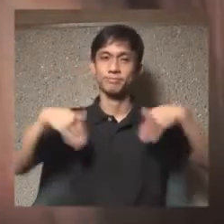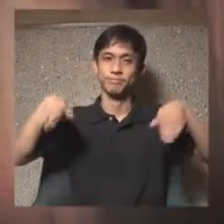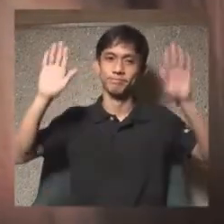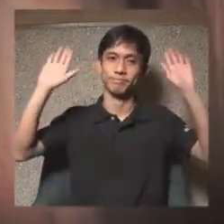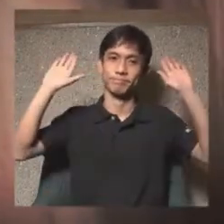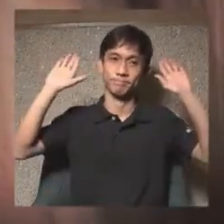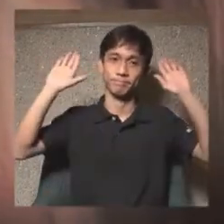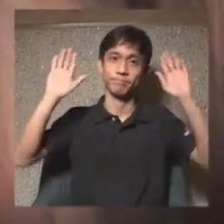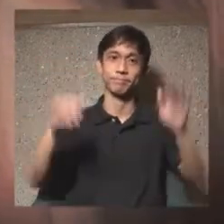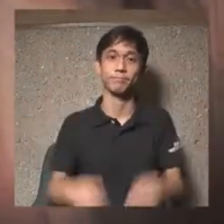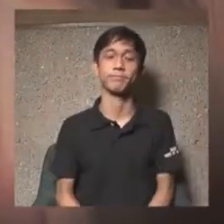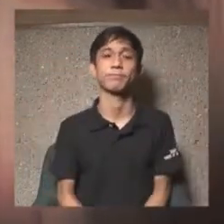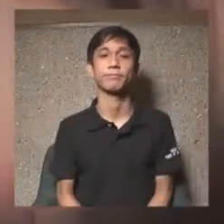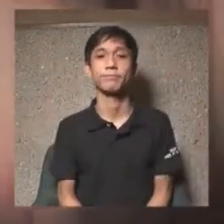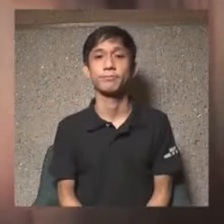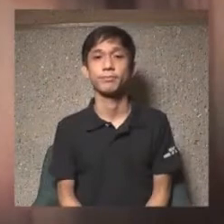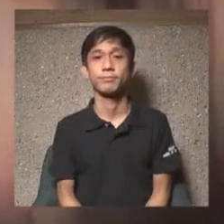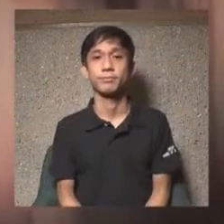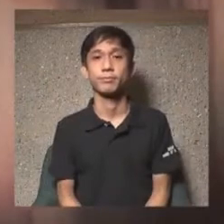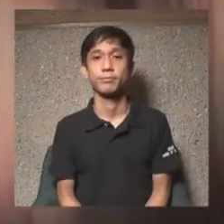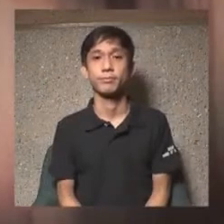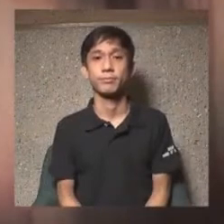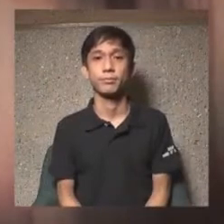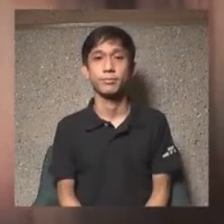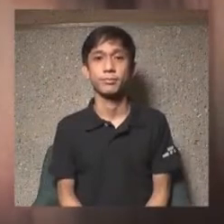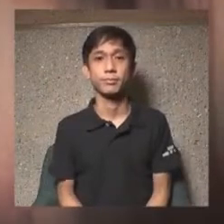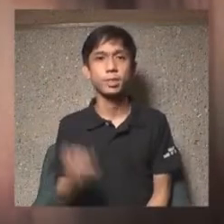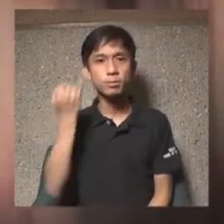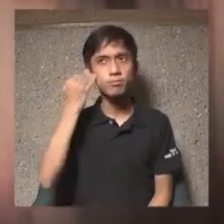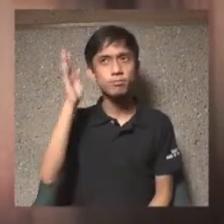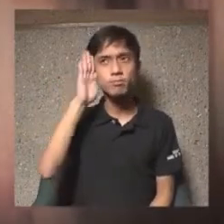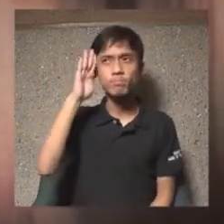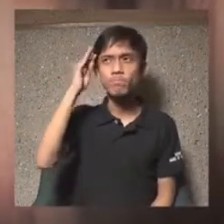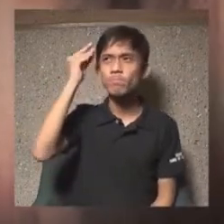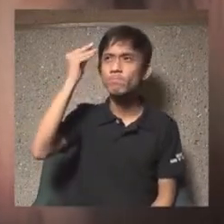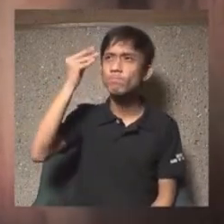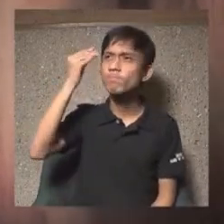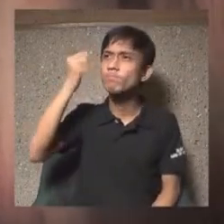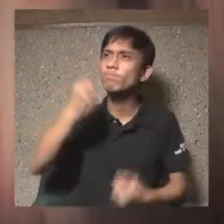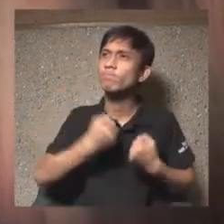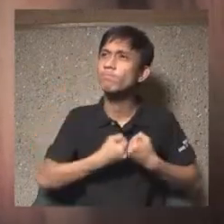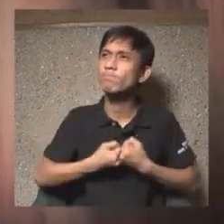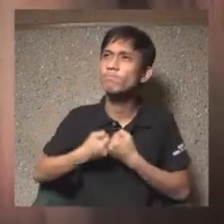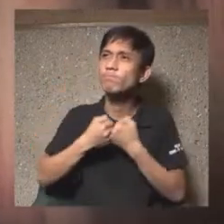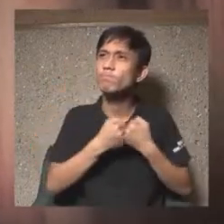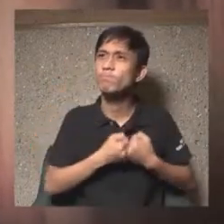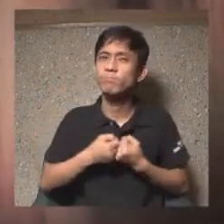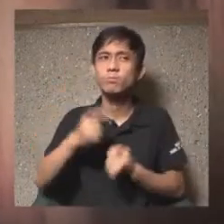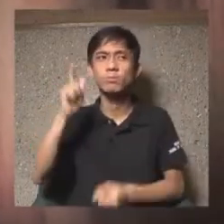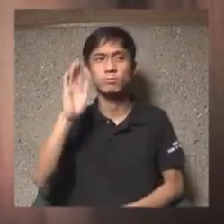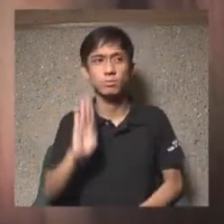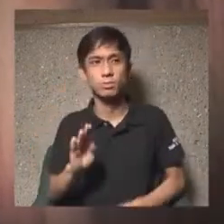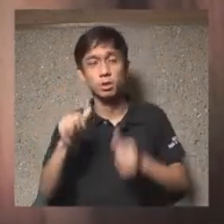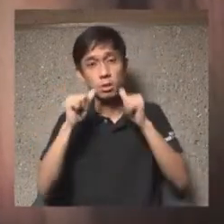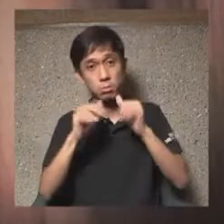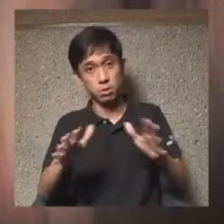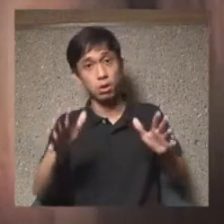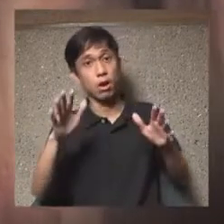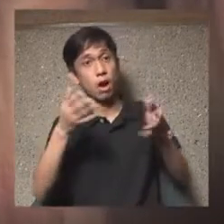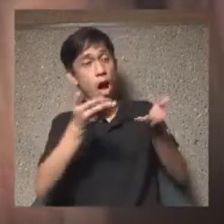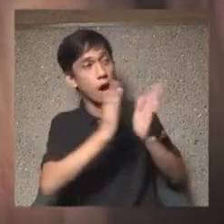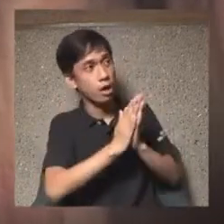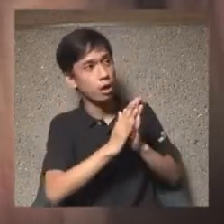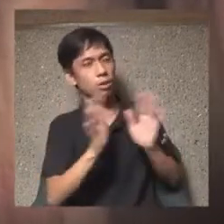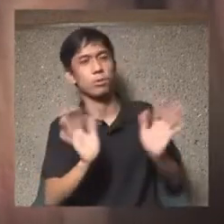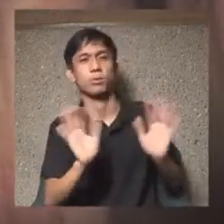Jacob realized that he was wrestling with God, and he seeks a blessing from him, not from anyone else. So